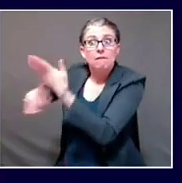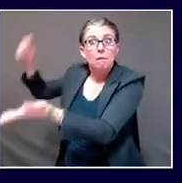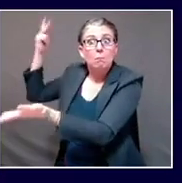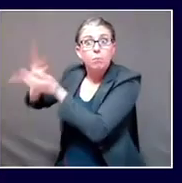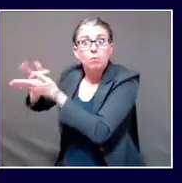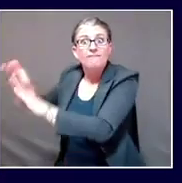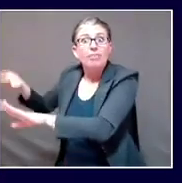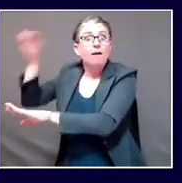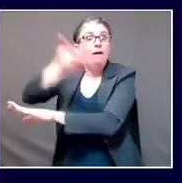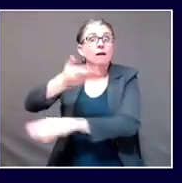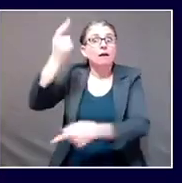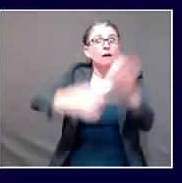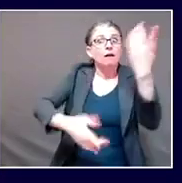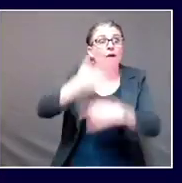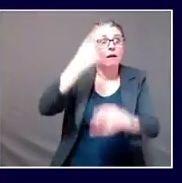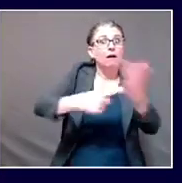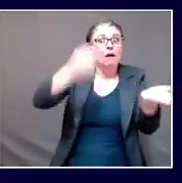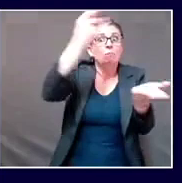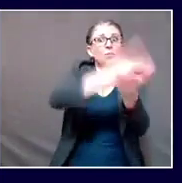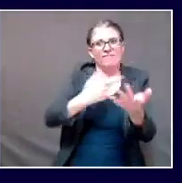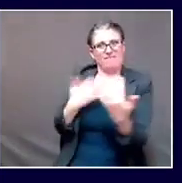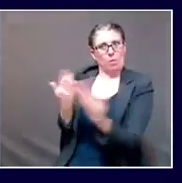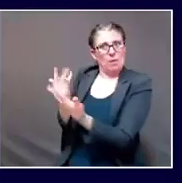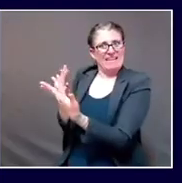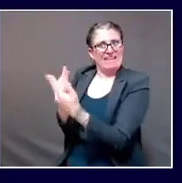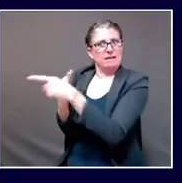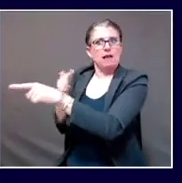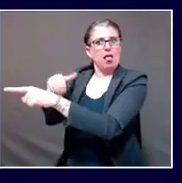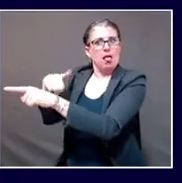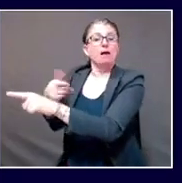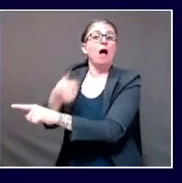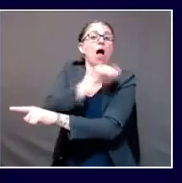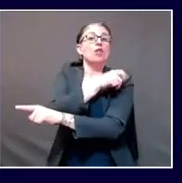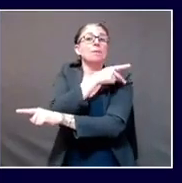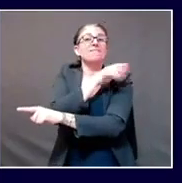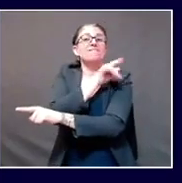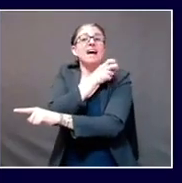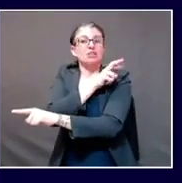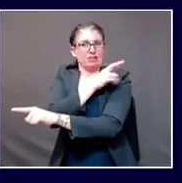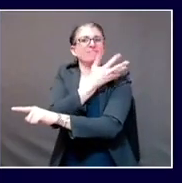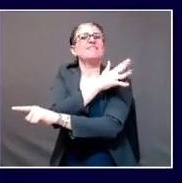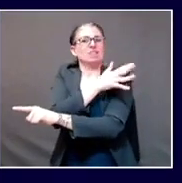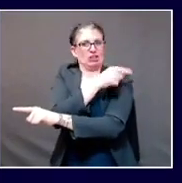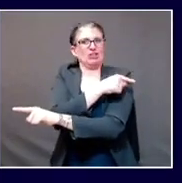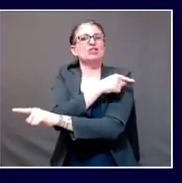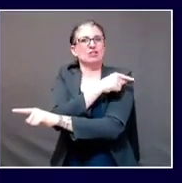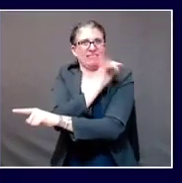of where those doses will be shipped. Governor Mills, I'd like to turn things over to you now.